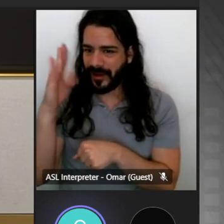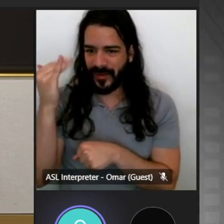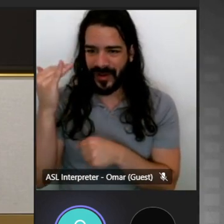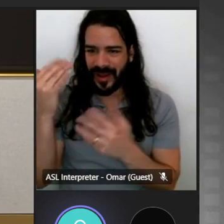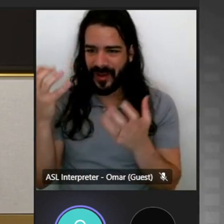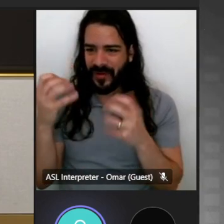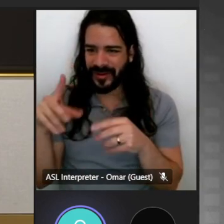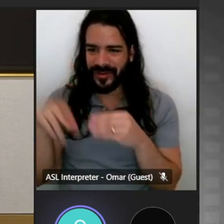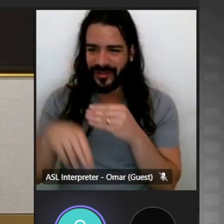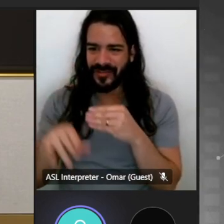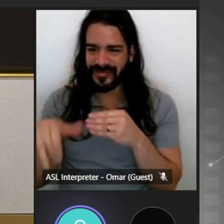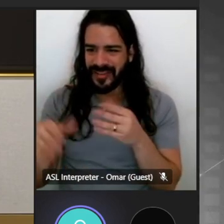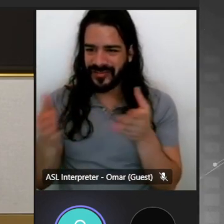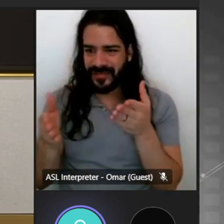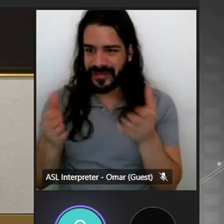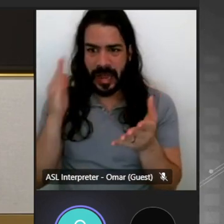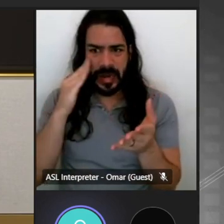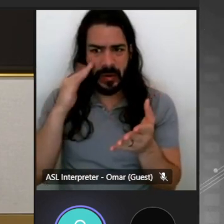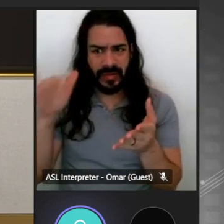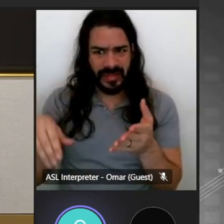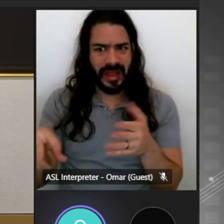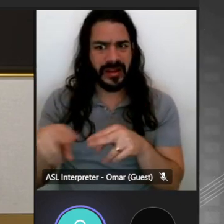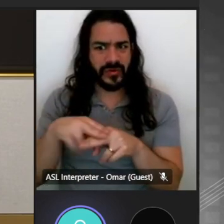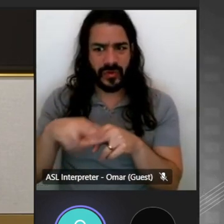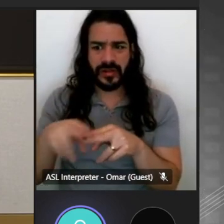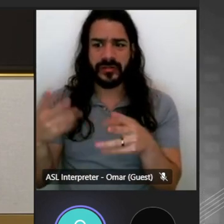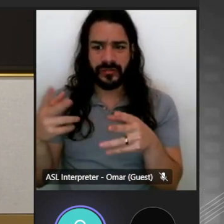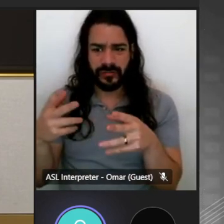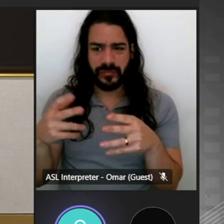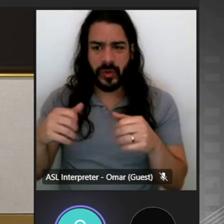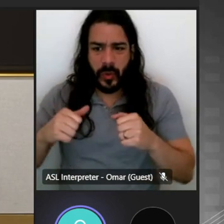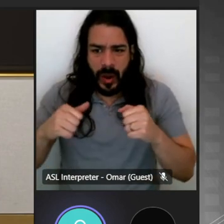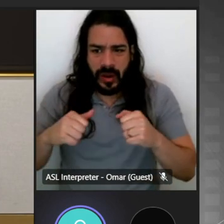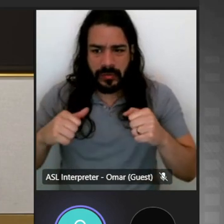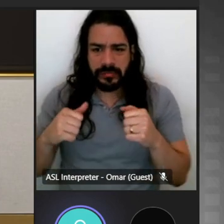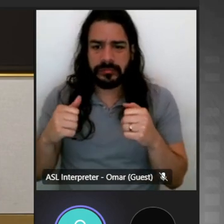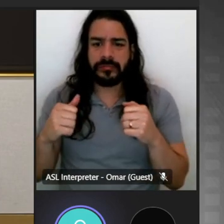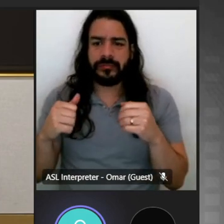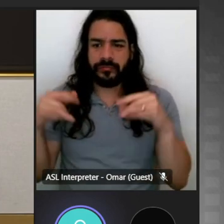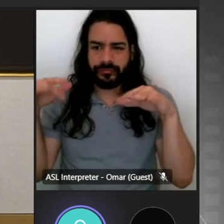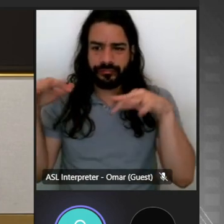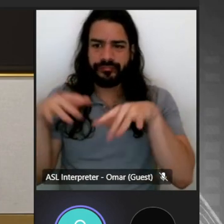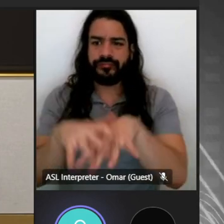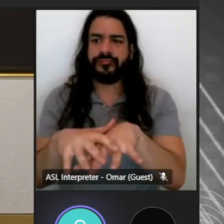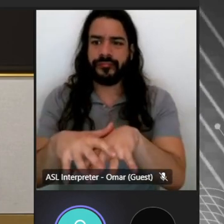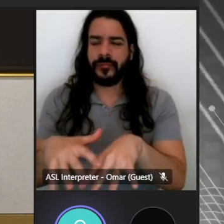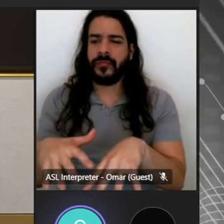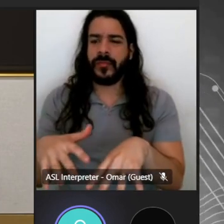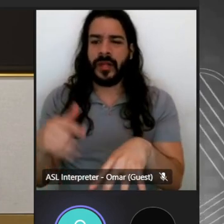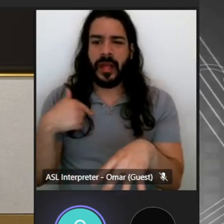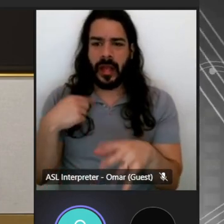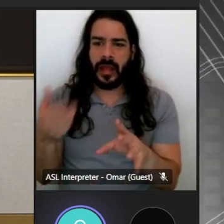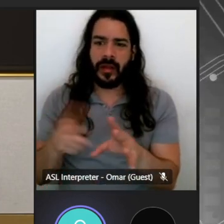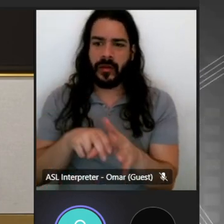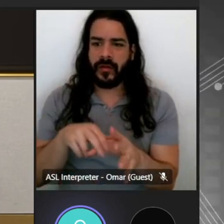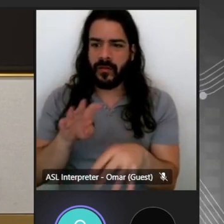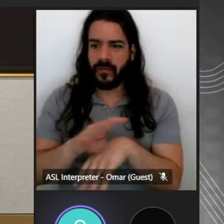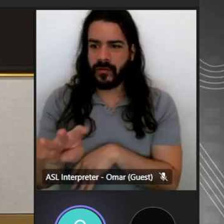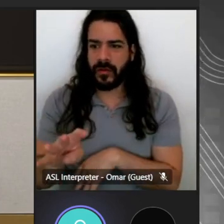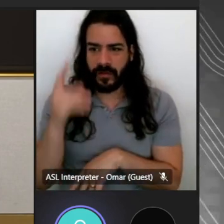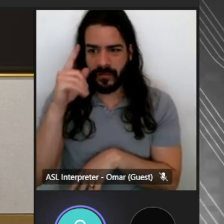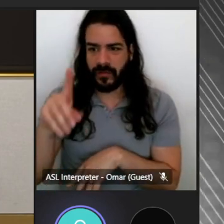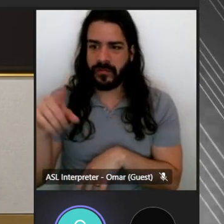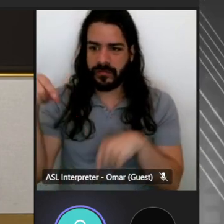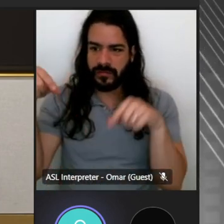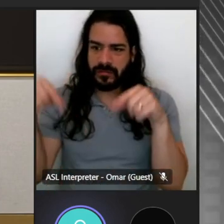full. I don't know why we want to cut service there, because I know that those trains are crowded, and I think I do get on